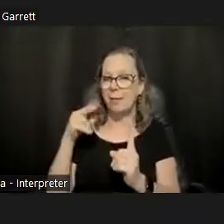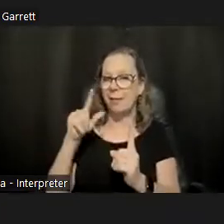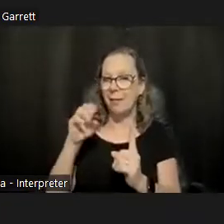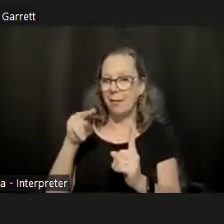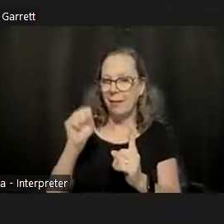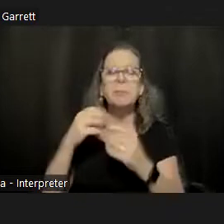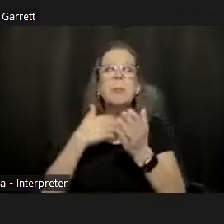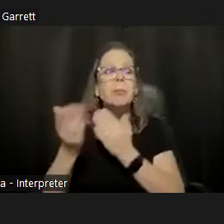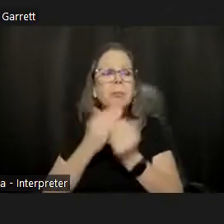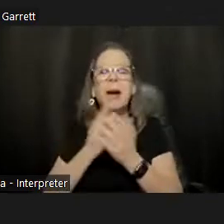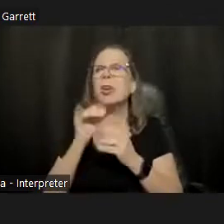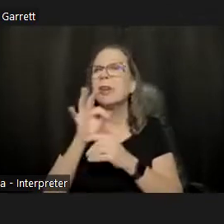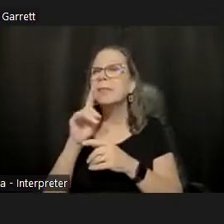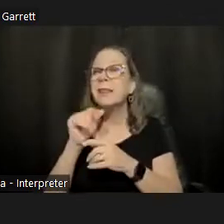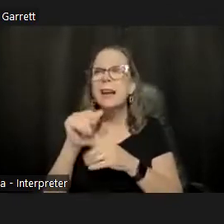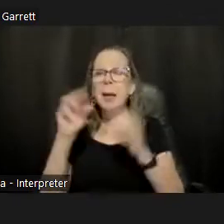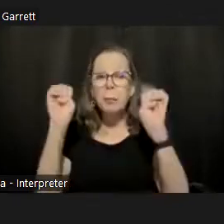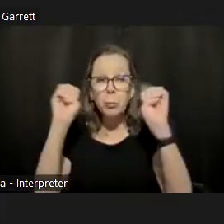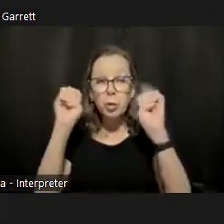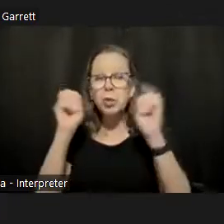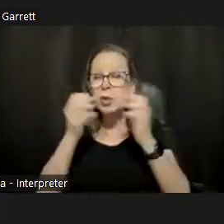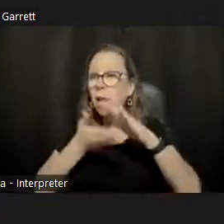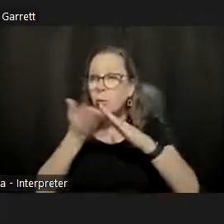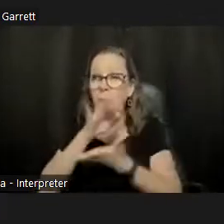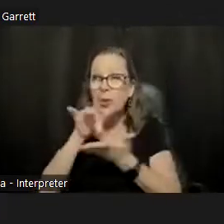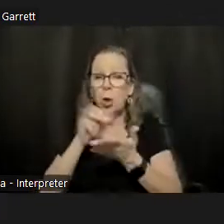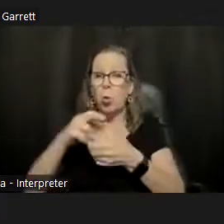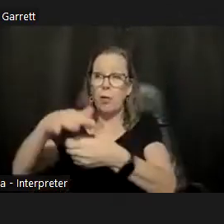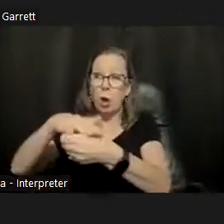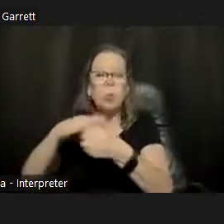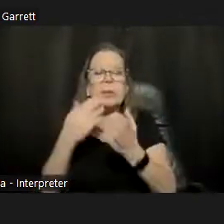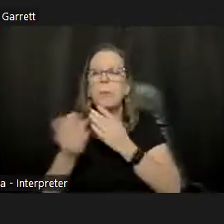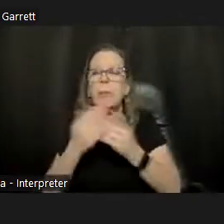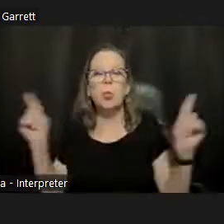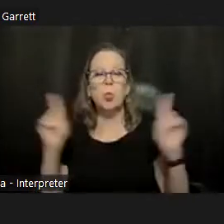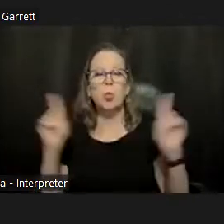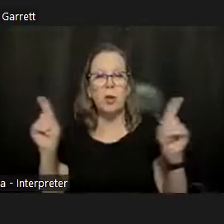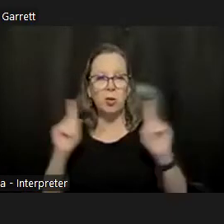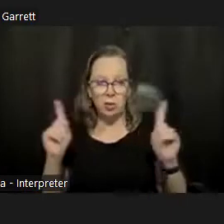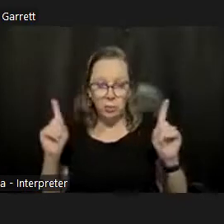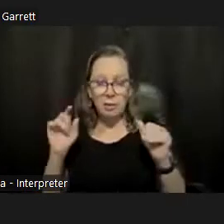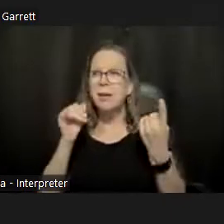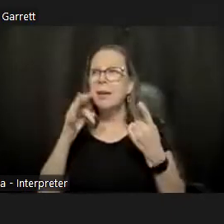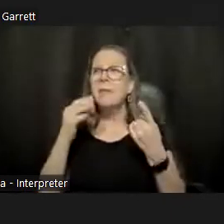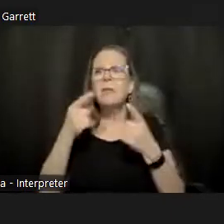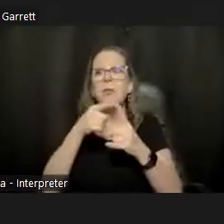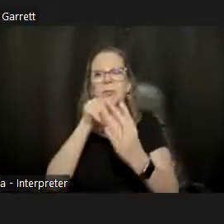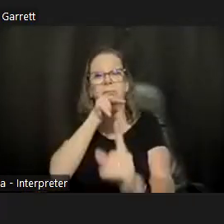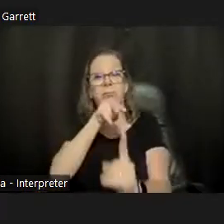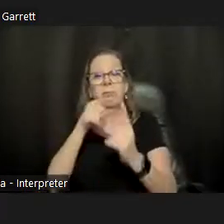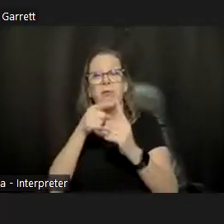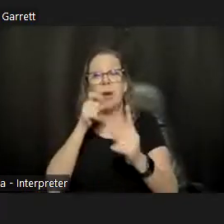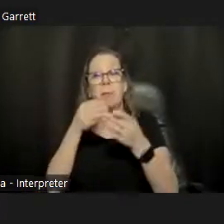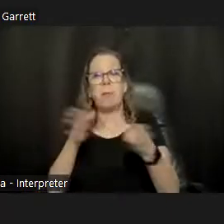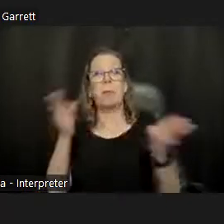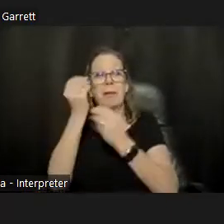State Emergency Operations Center or the local Emergency Operations Center, if we're viewing it from a public information